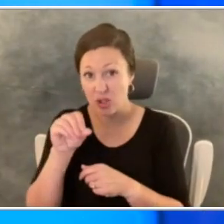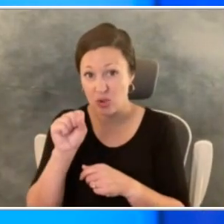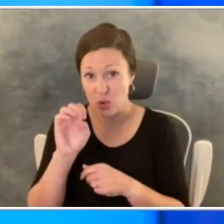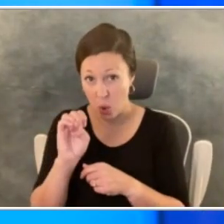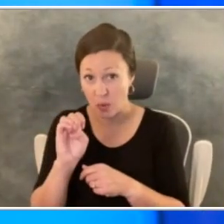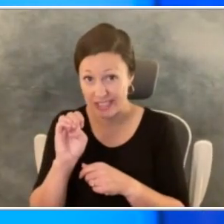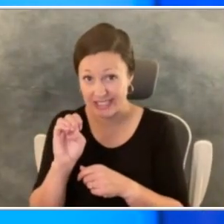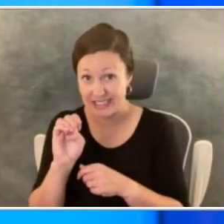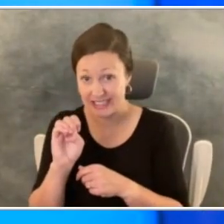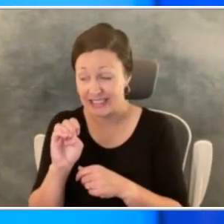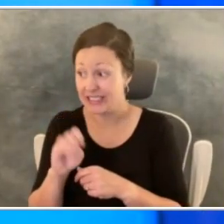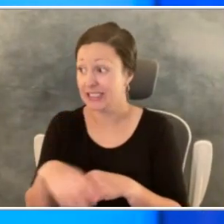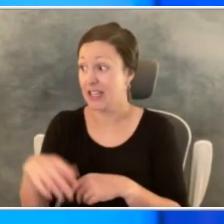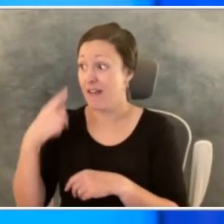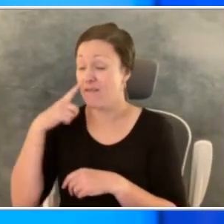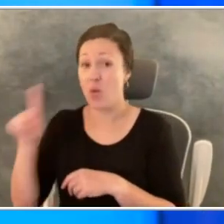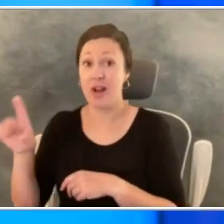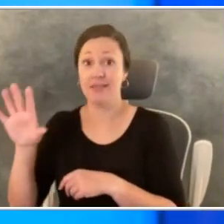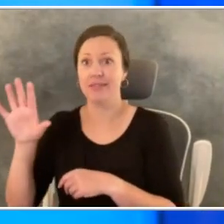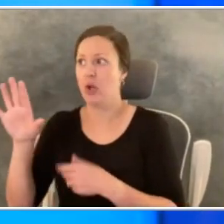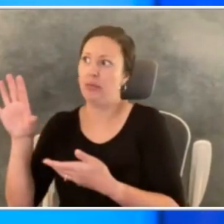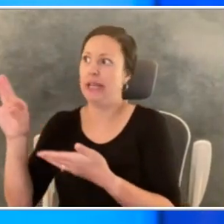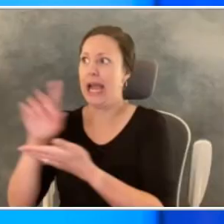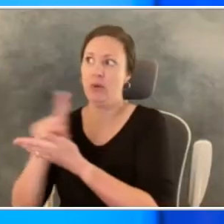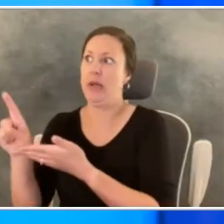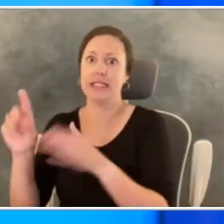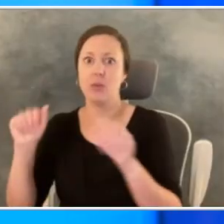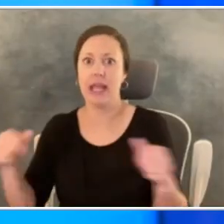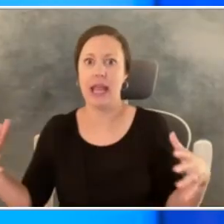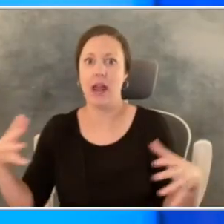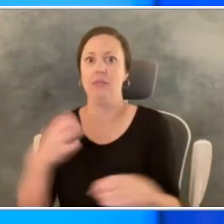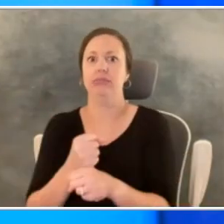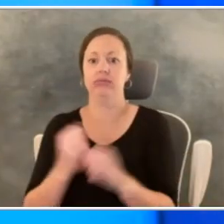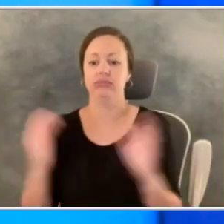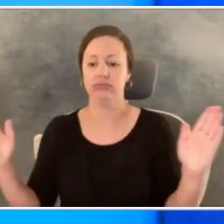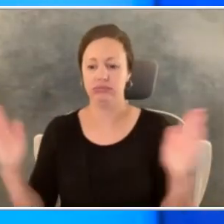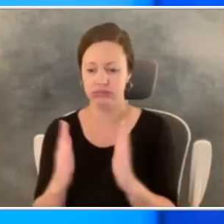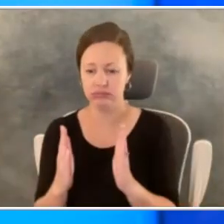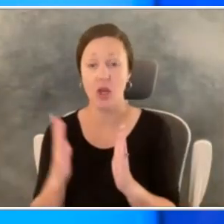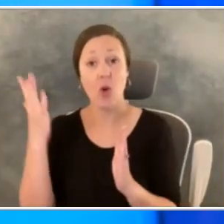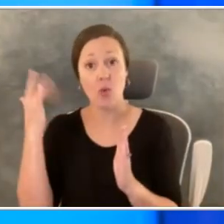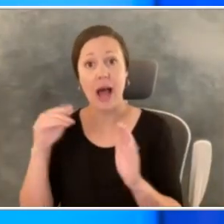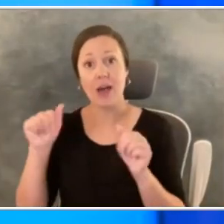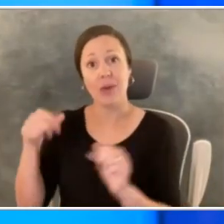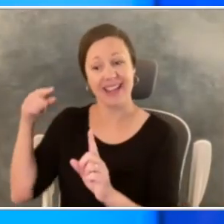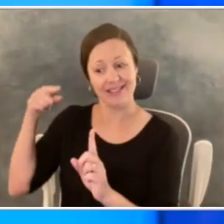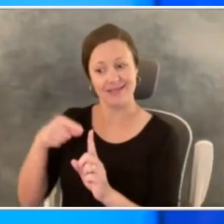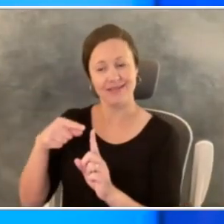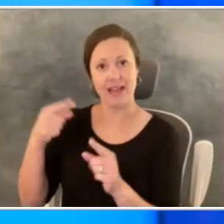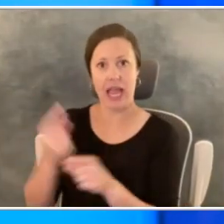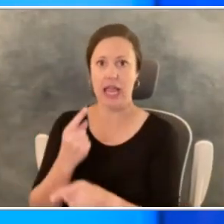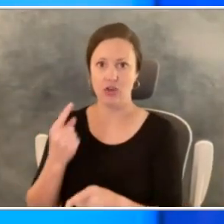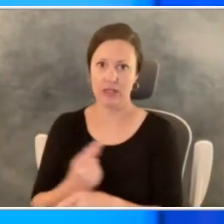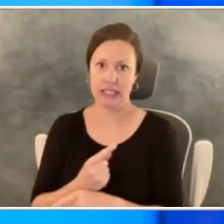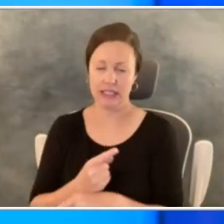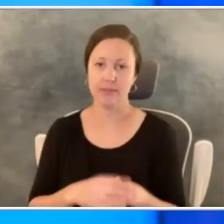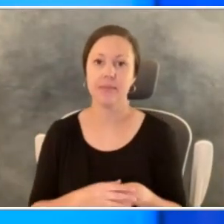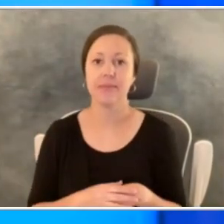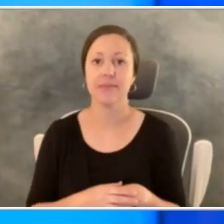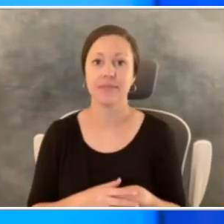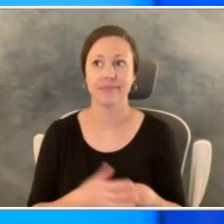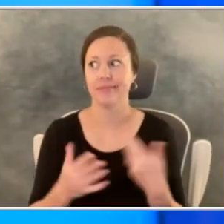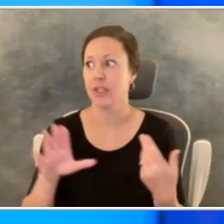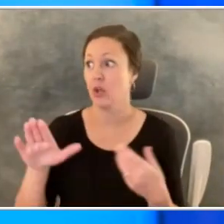higher doses over a week, because we can target the prostate so accurately. And I would say that 10 years ago, prostate